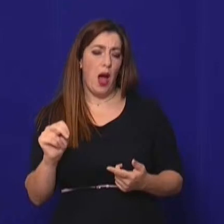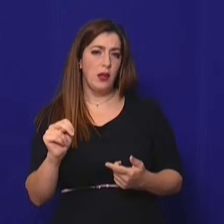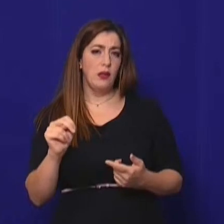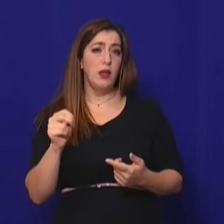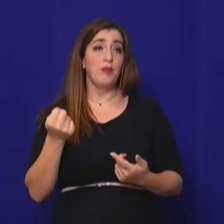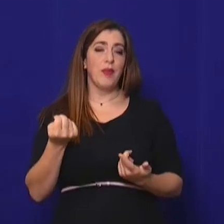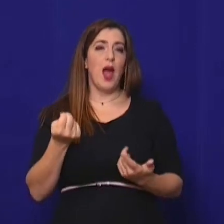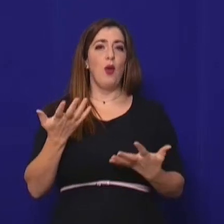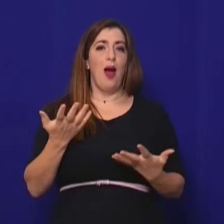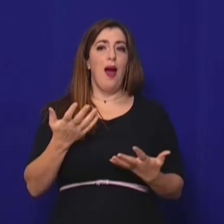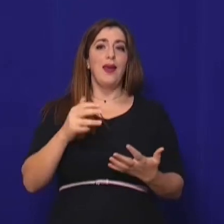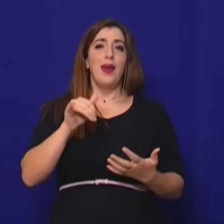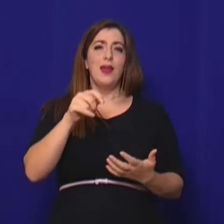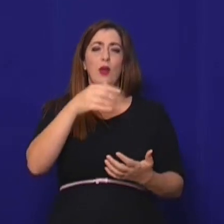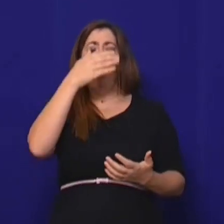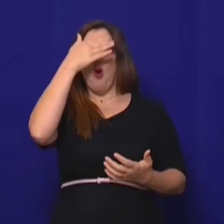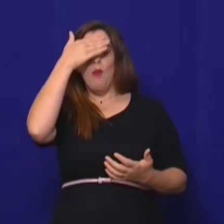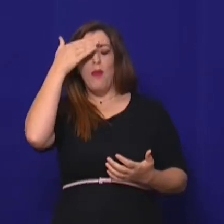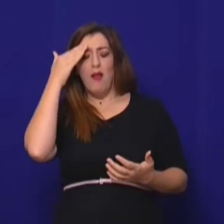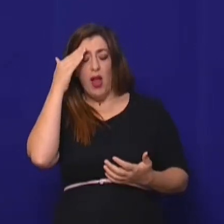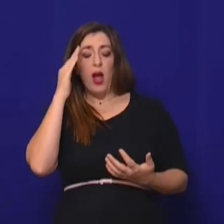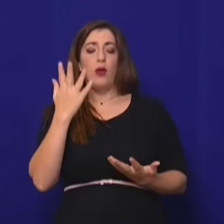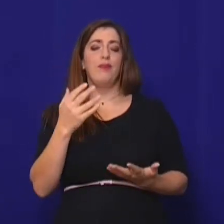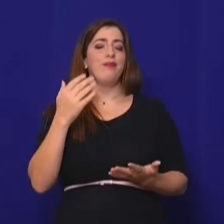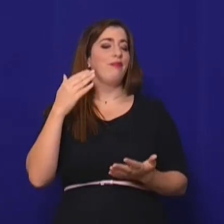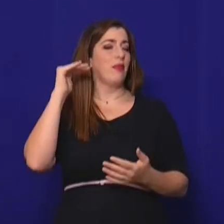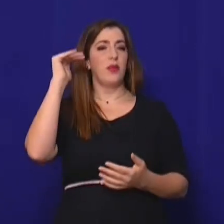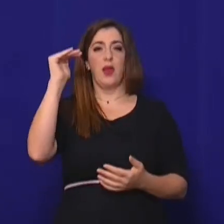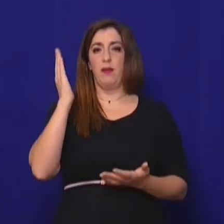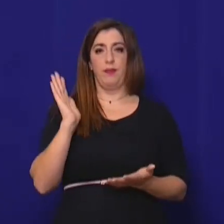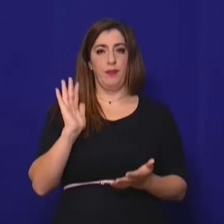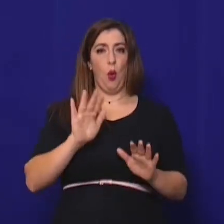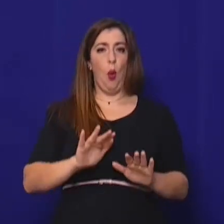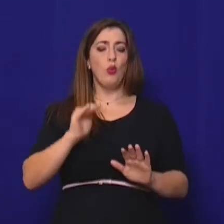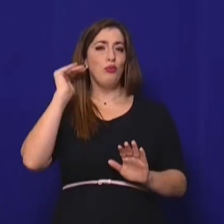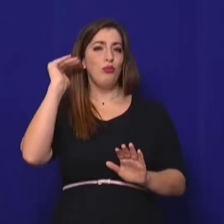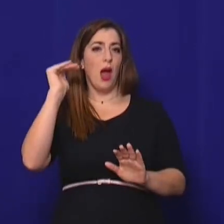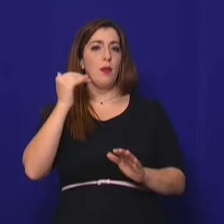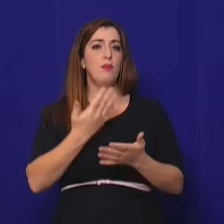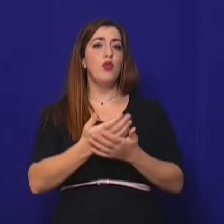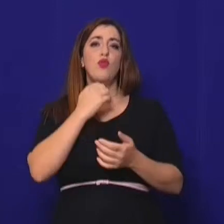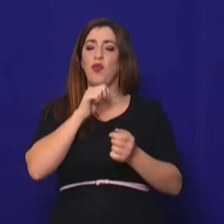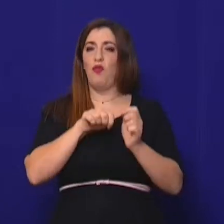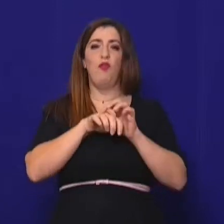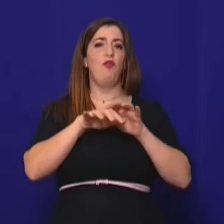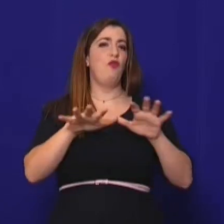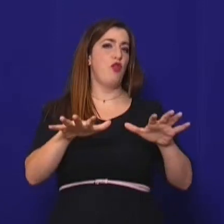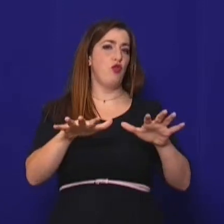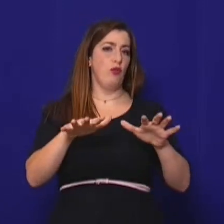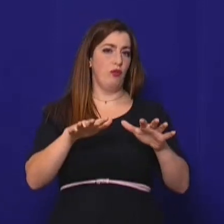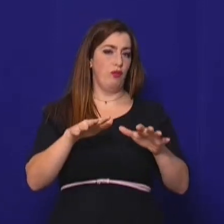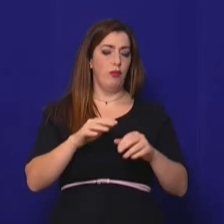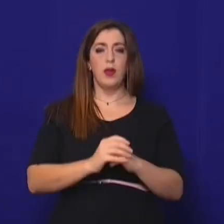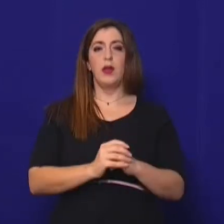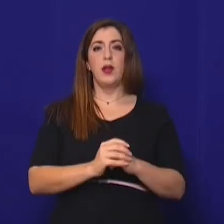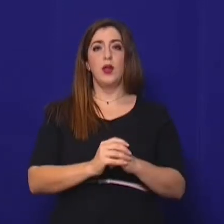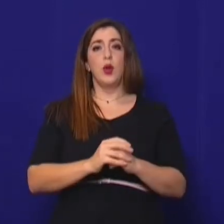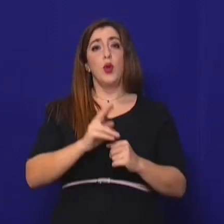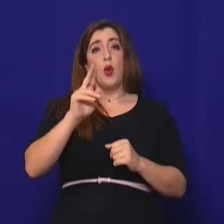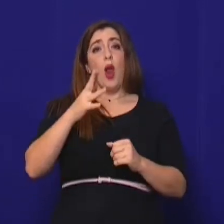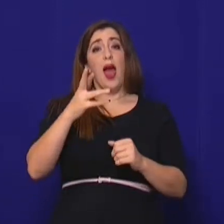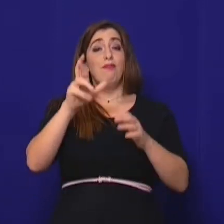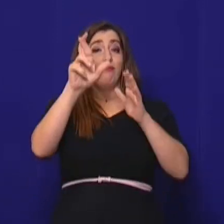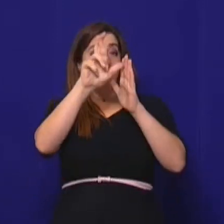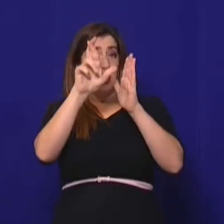rridux inferxu l-COVID ma rridux inferxu viruses oħrajn. U anka il-miżuri għandna l-standards li qegħdin ippubblikati